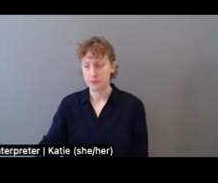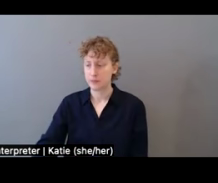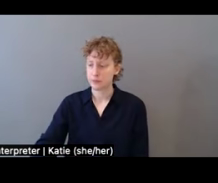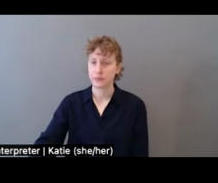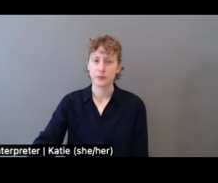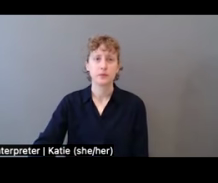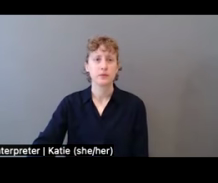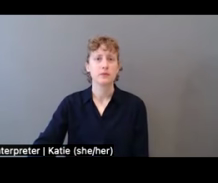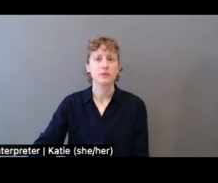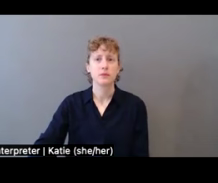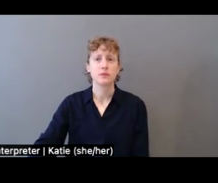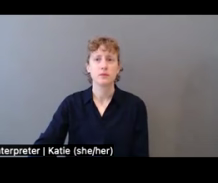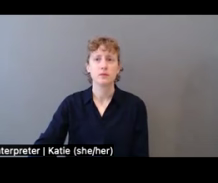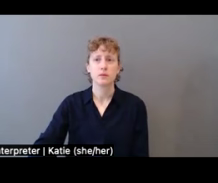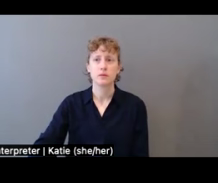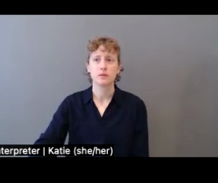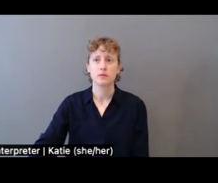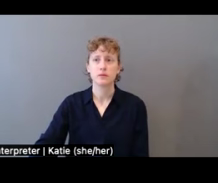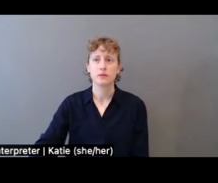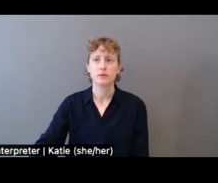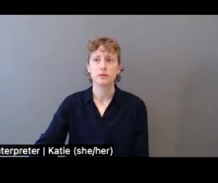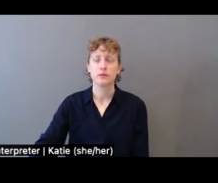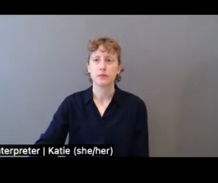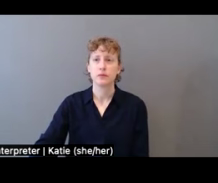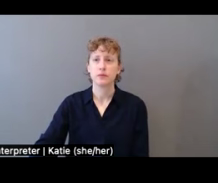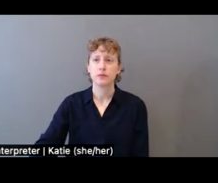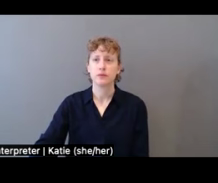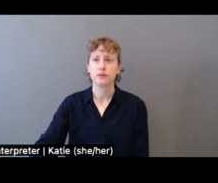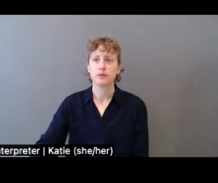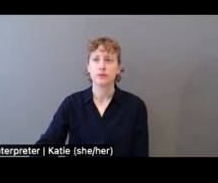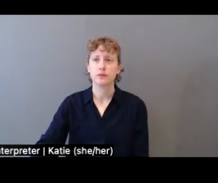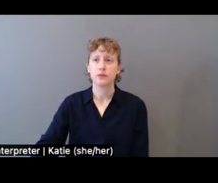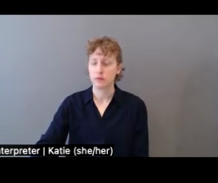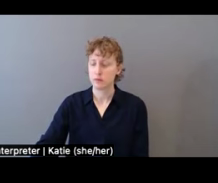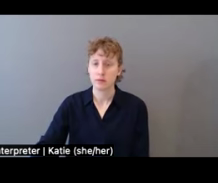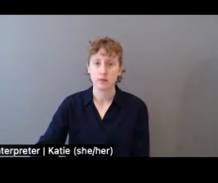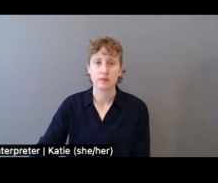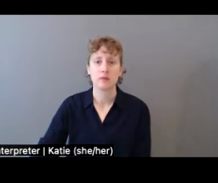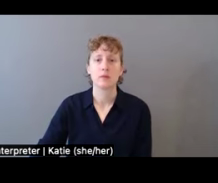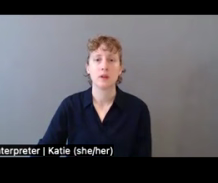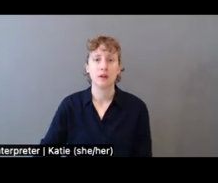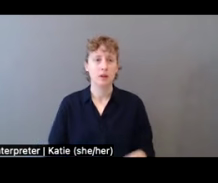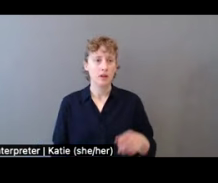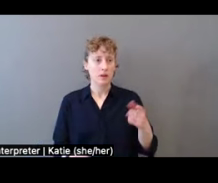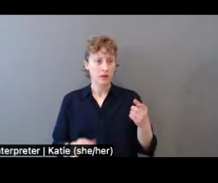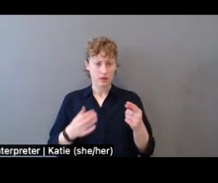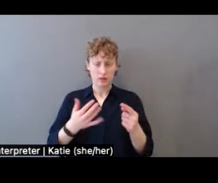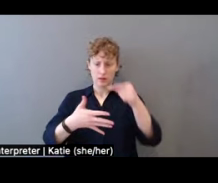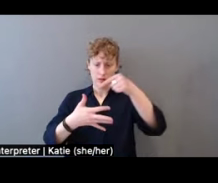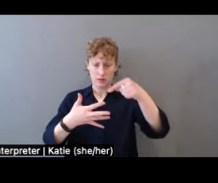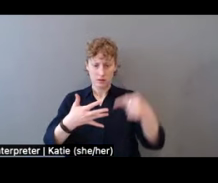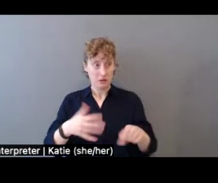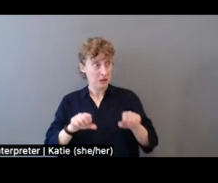For the eligibility criteria, I won't go in depth because this was discussed in November. You can also find way more info